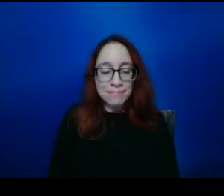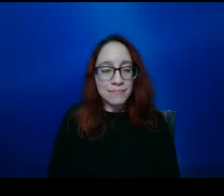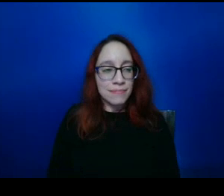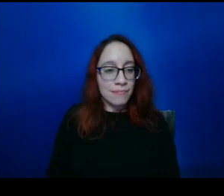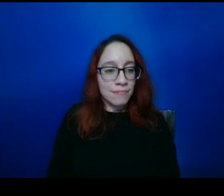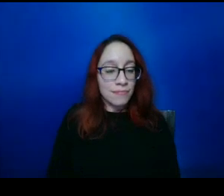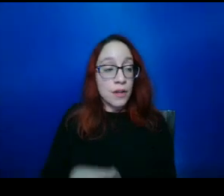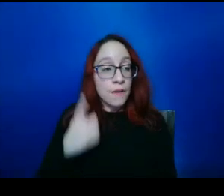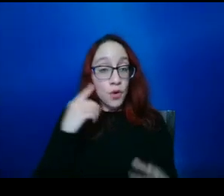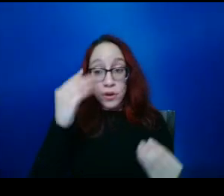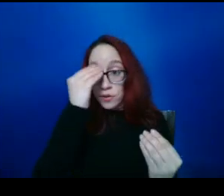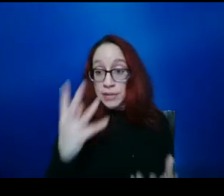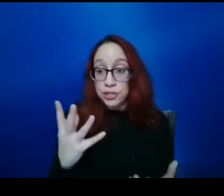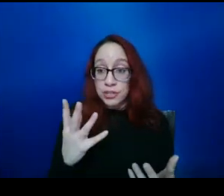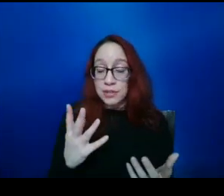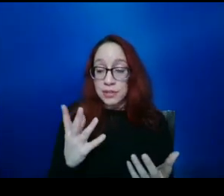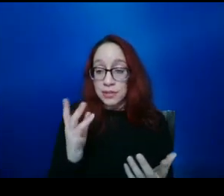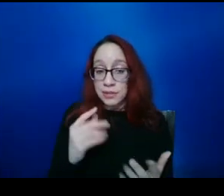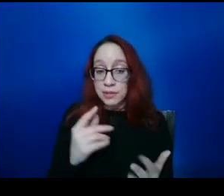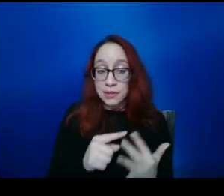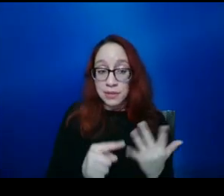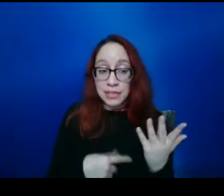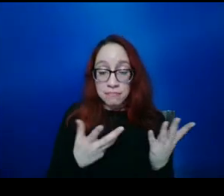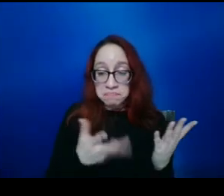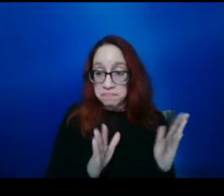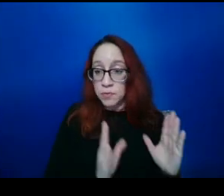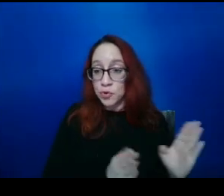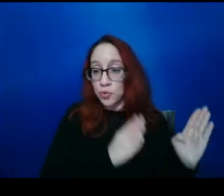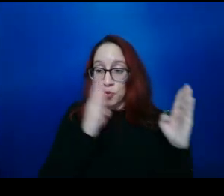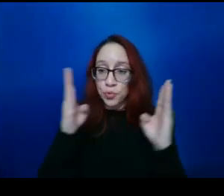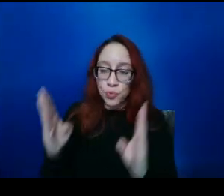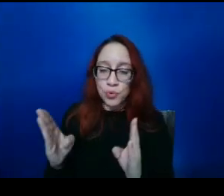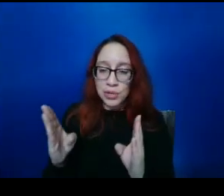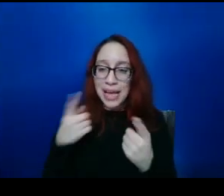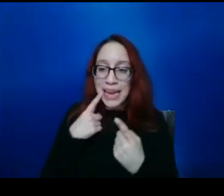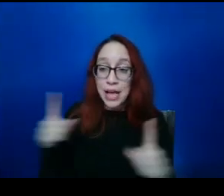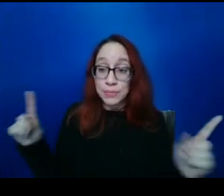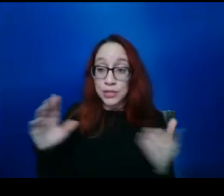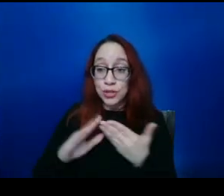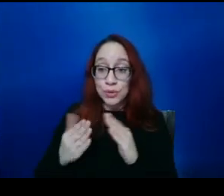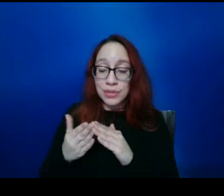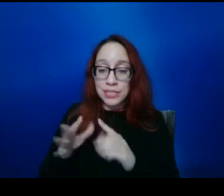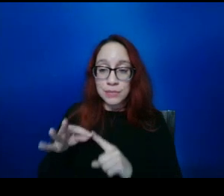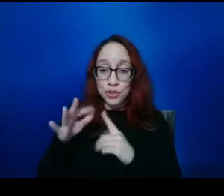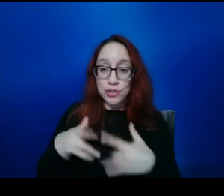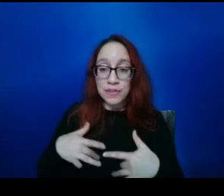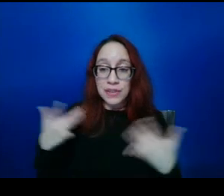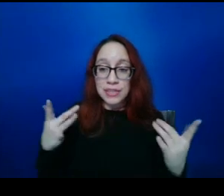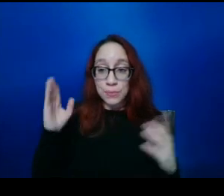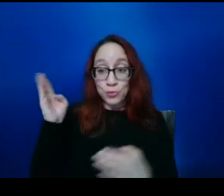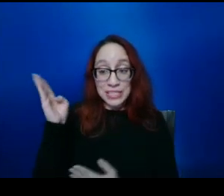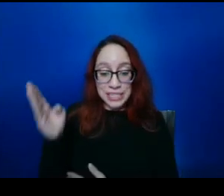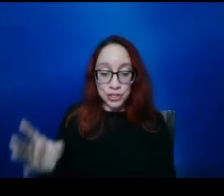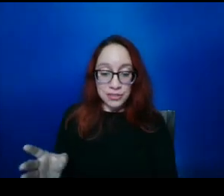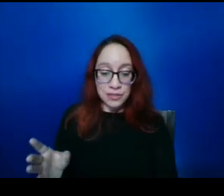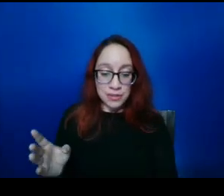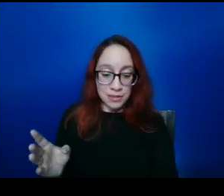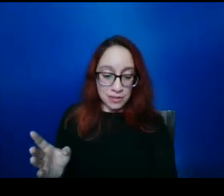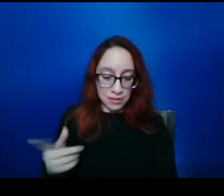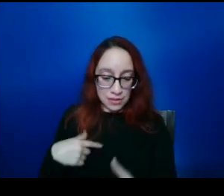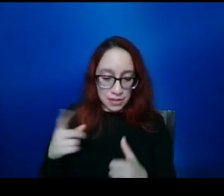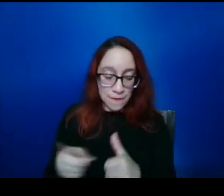In terms of informational items, that concludes that. We're now going to move on to announcements, community and special events, and presentation. The first one